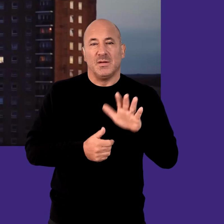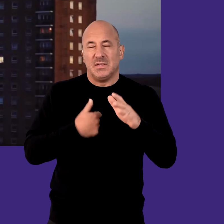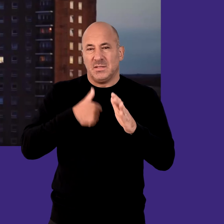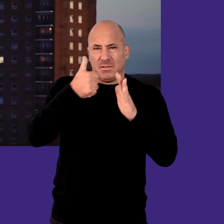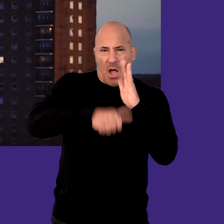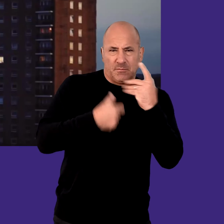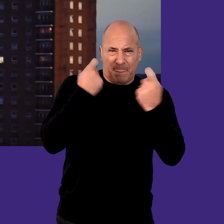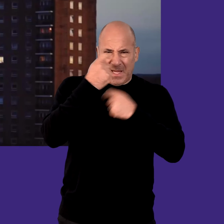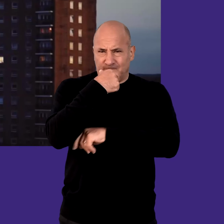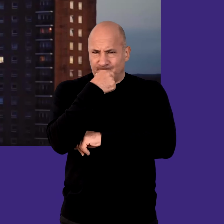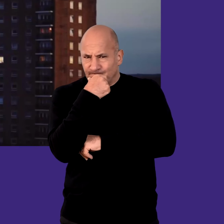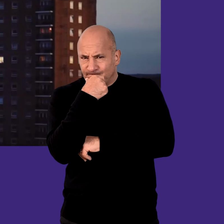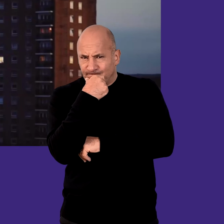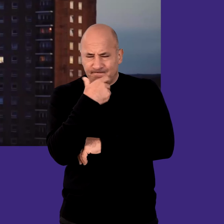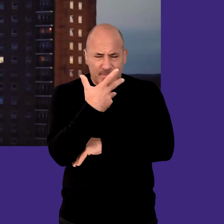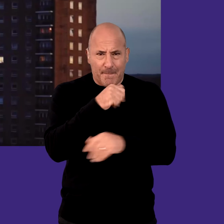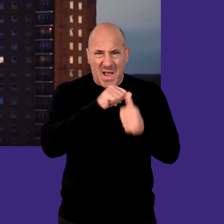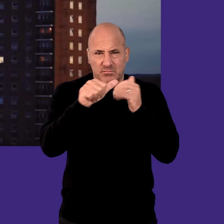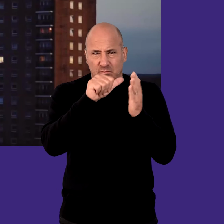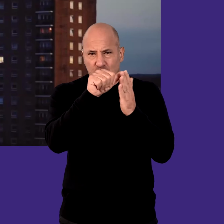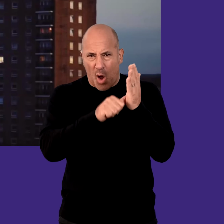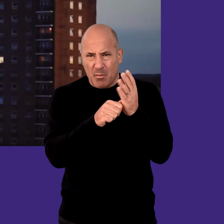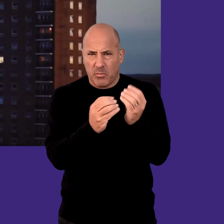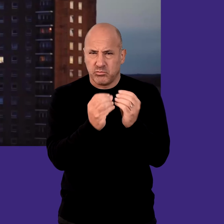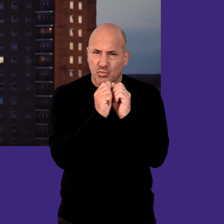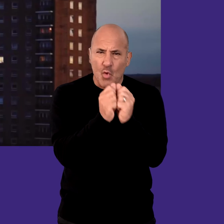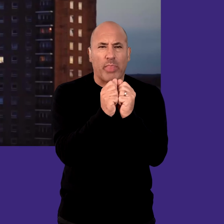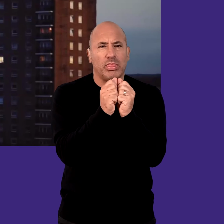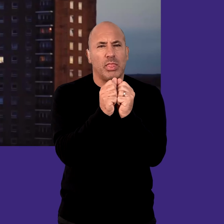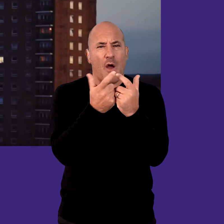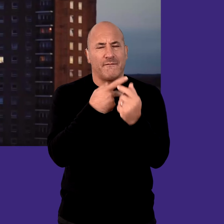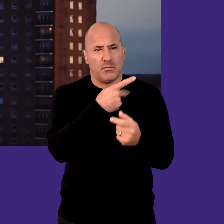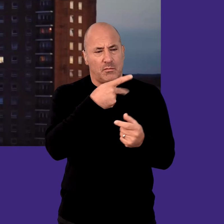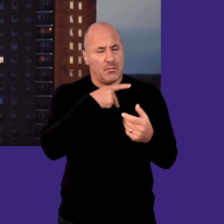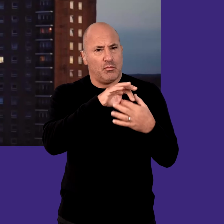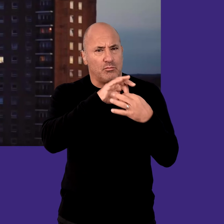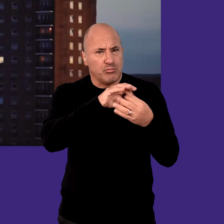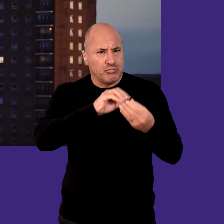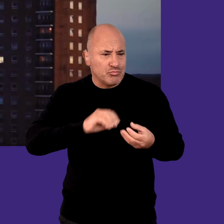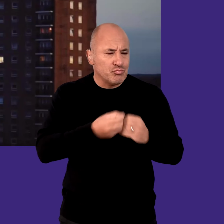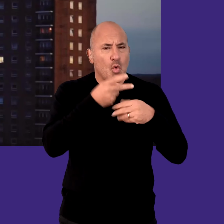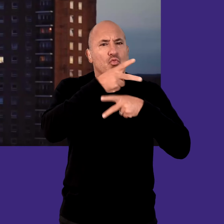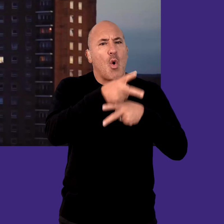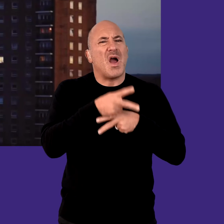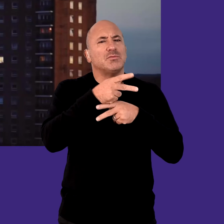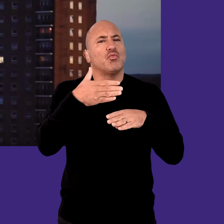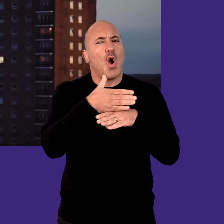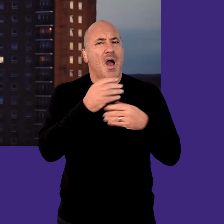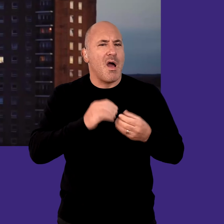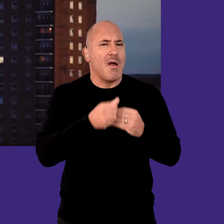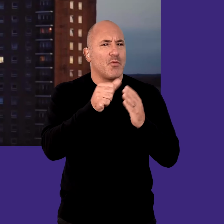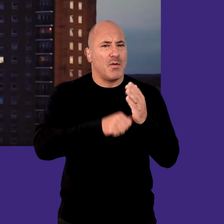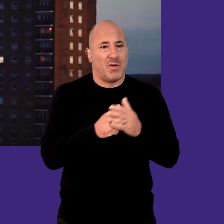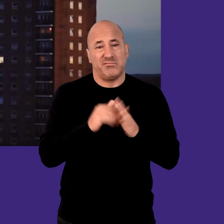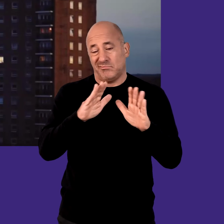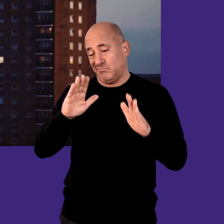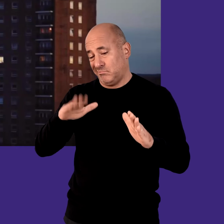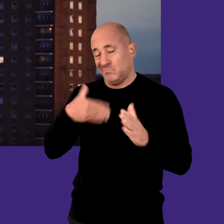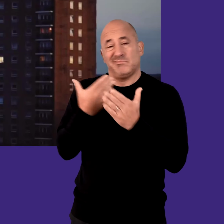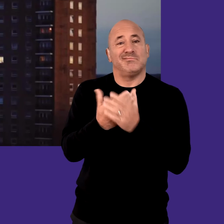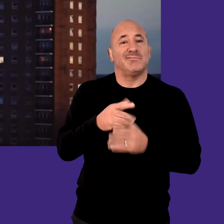level and to begin to think and talk about how best to programme a meaningful programme of co-created